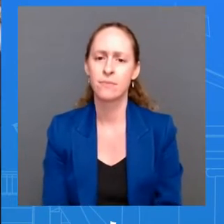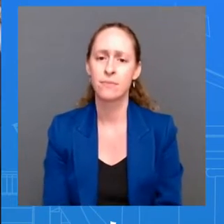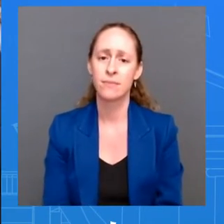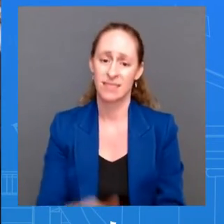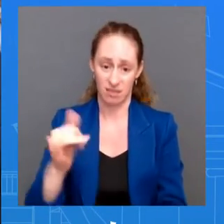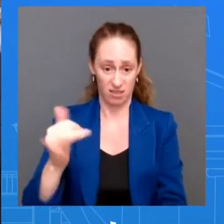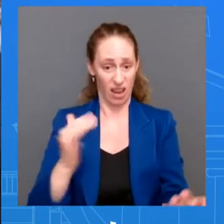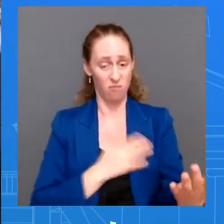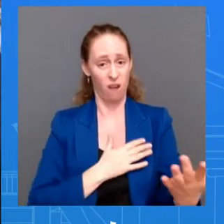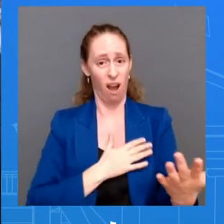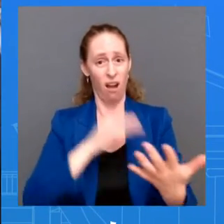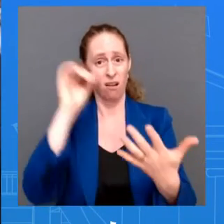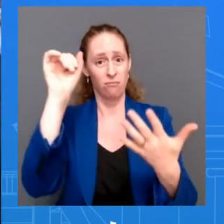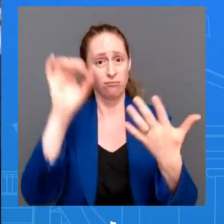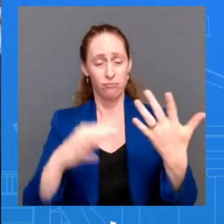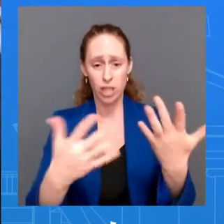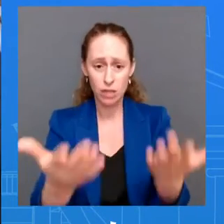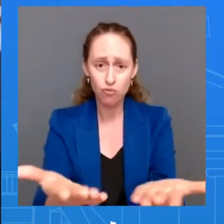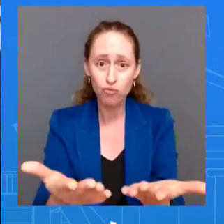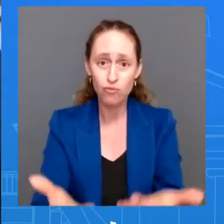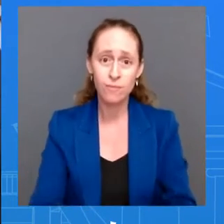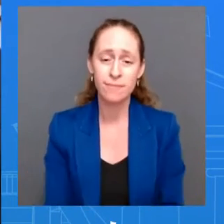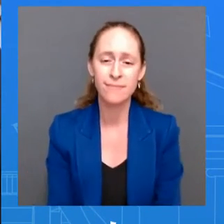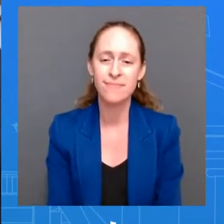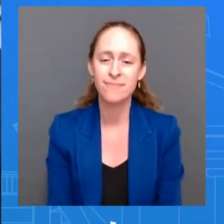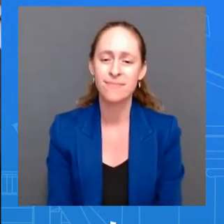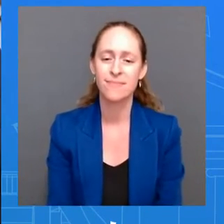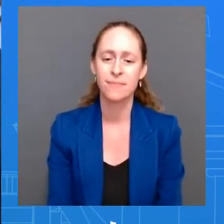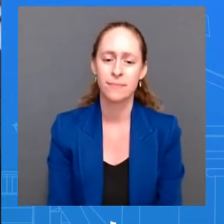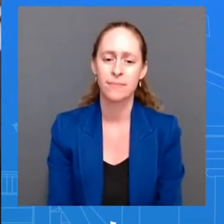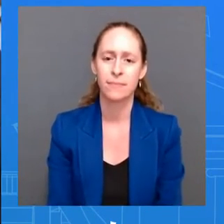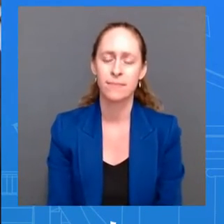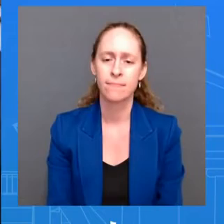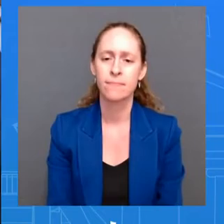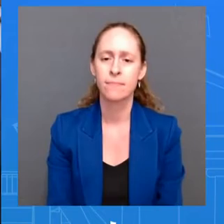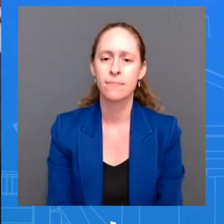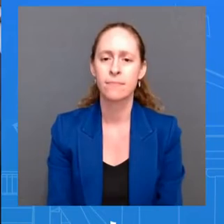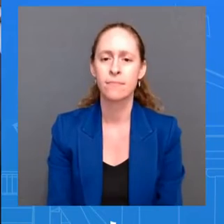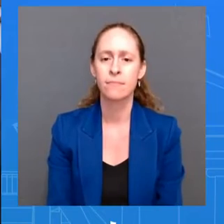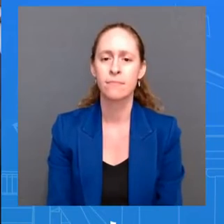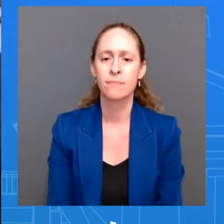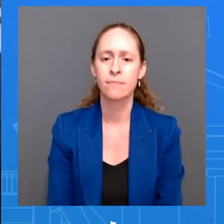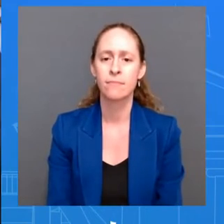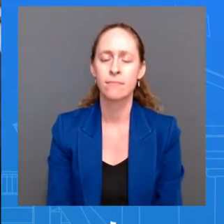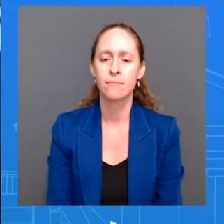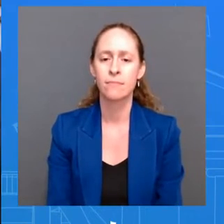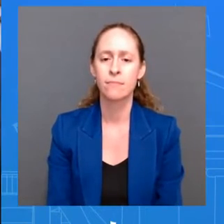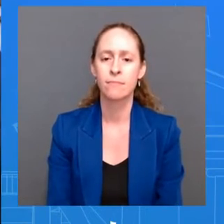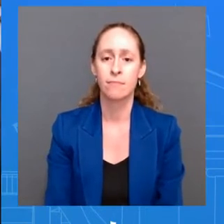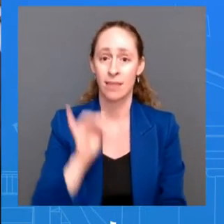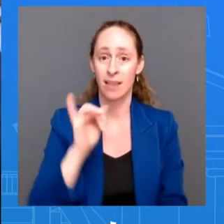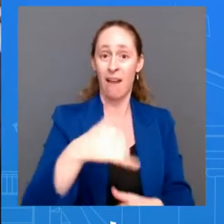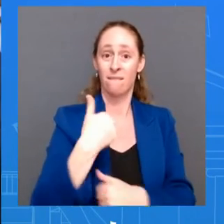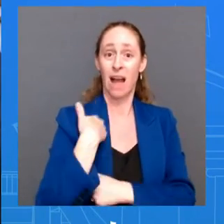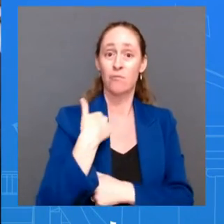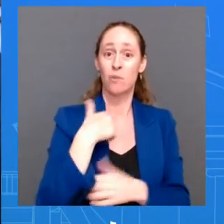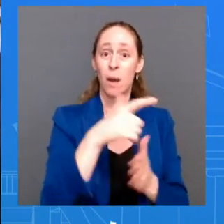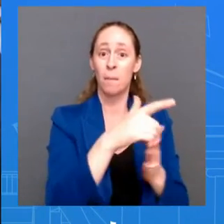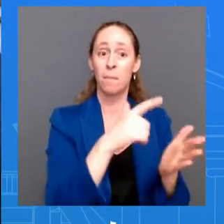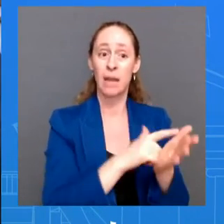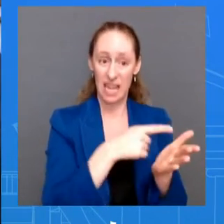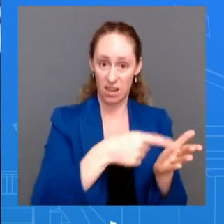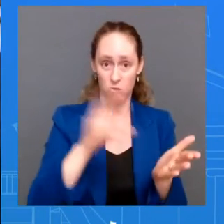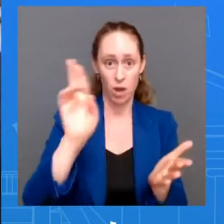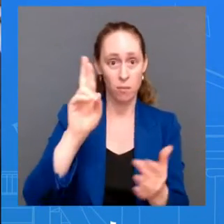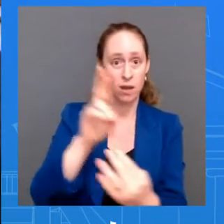the veterans legislation that was blocked in the Senate, does the White House see what happened with that bill as a small